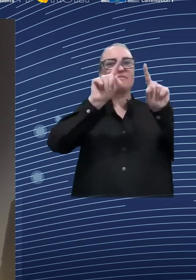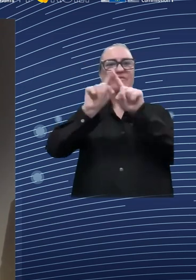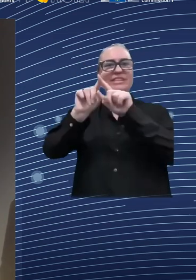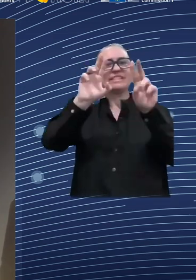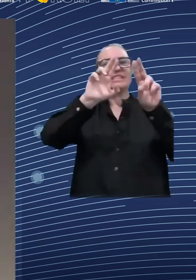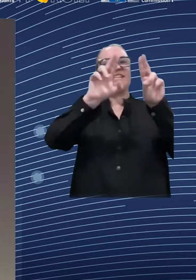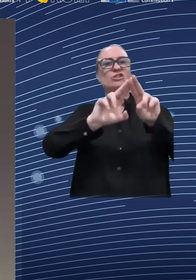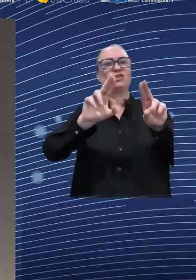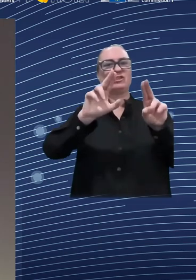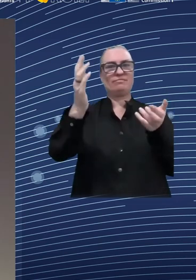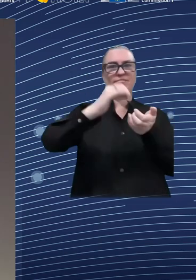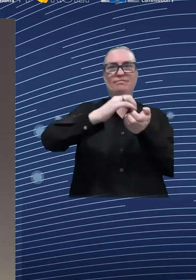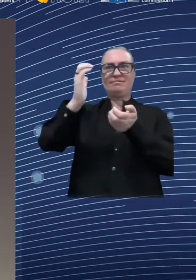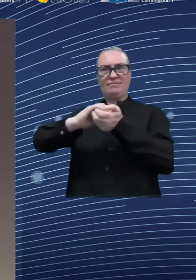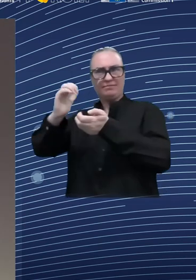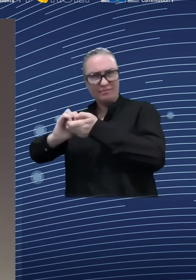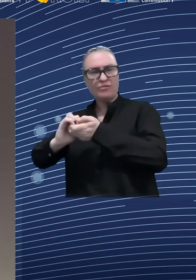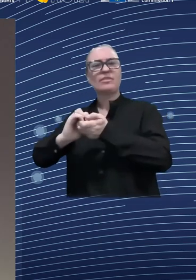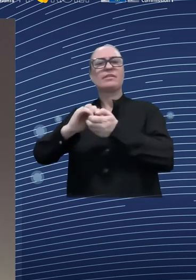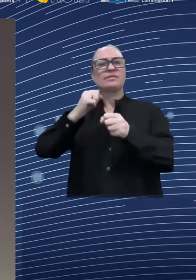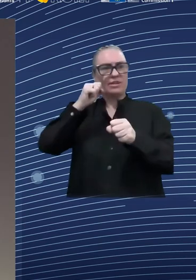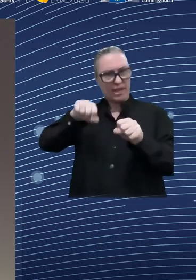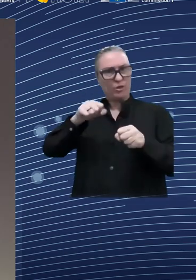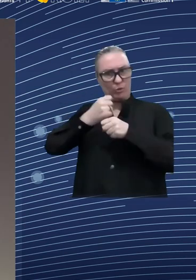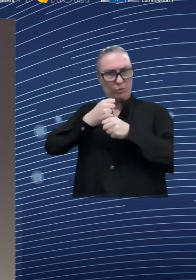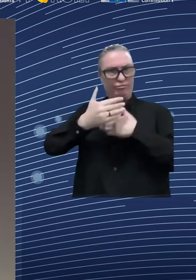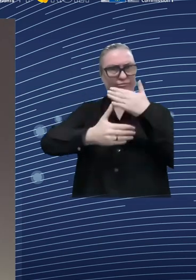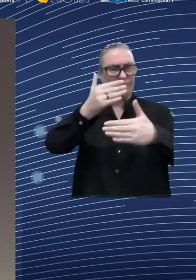It's something that you manage as best you can.